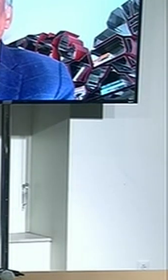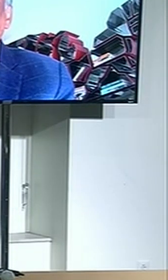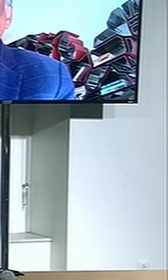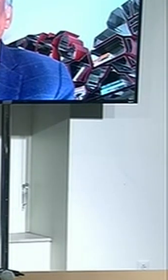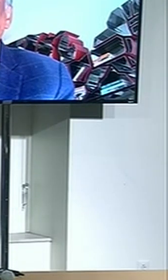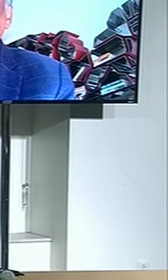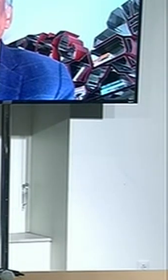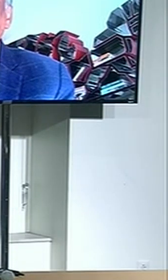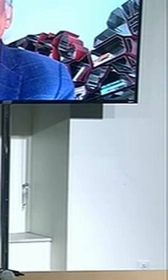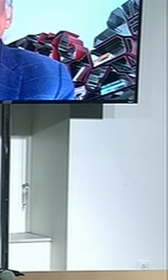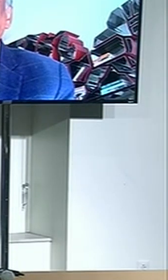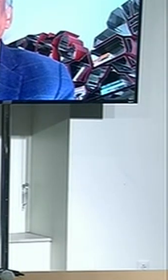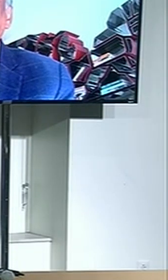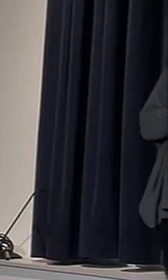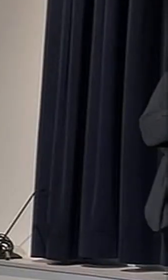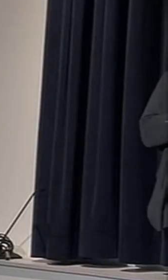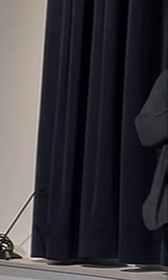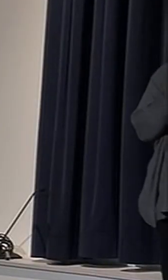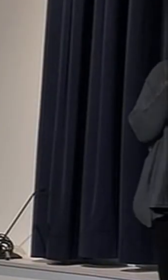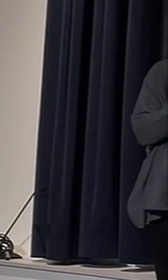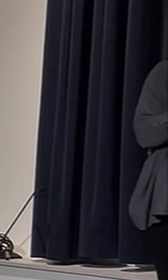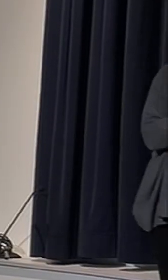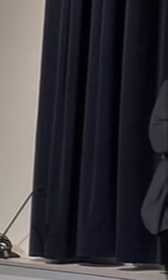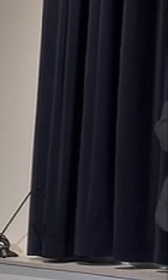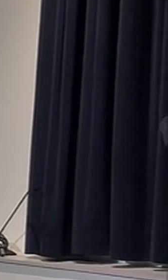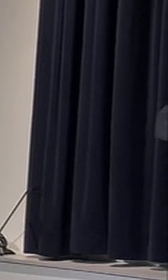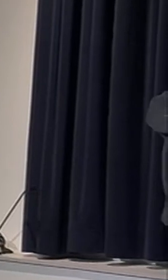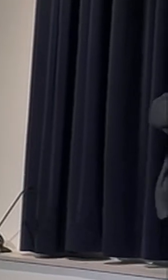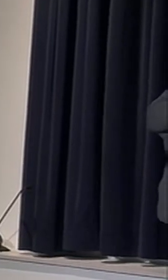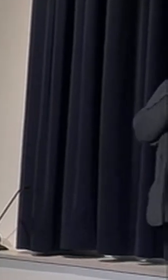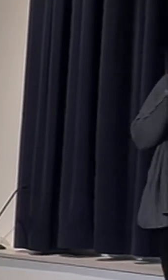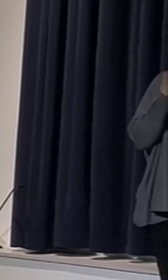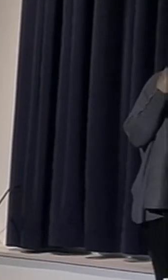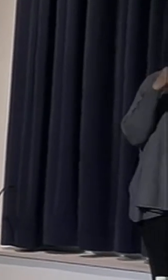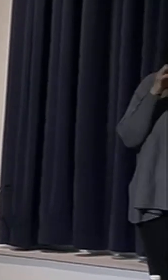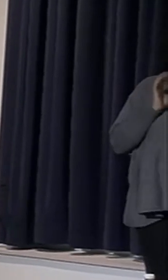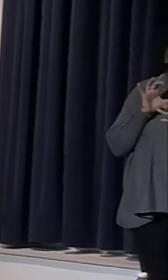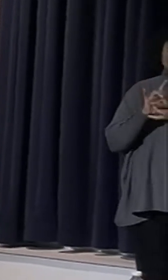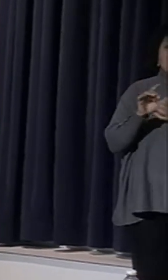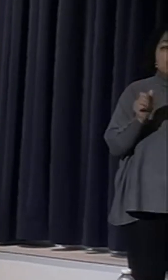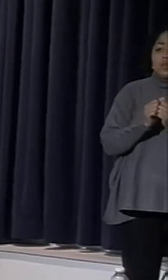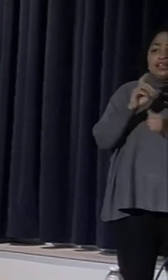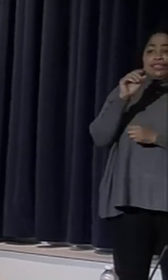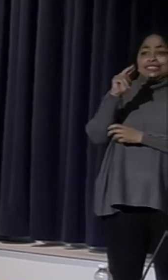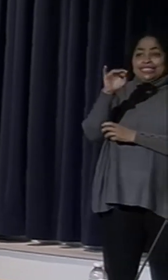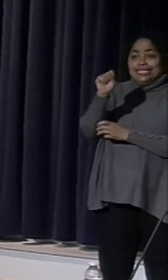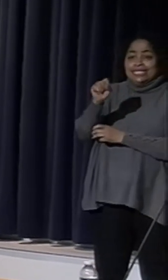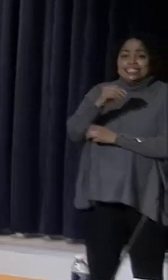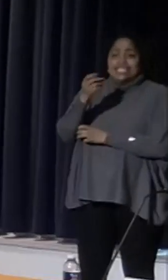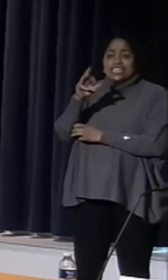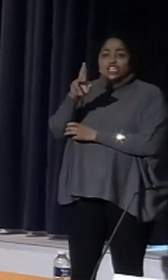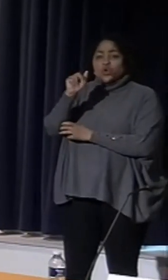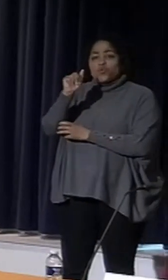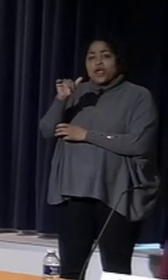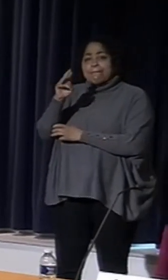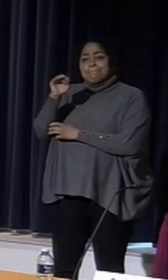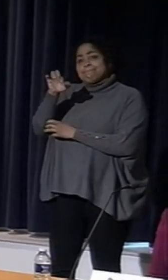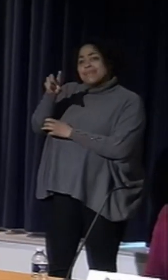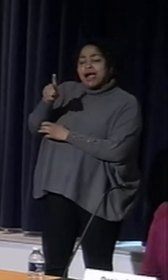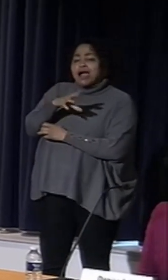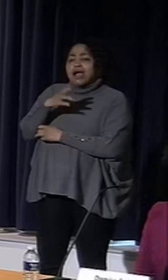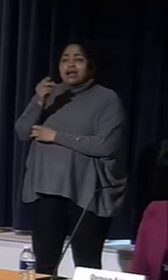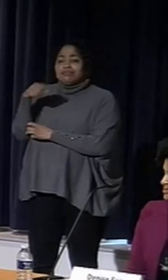Department. From the beginning, our team, the Global Health Initiative at Henry Ford, has connected with Denise and Dr. Raymond and Carla over at the